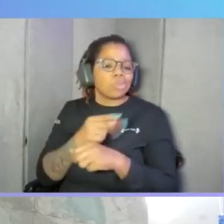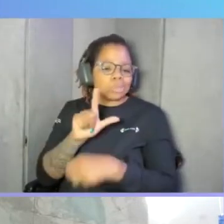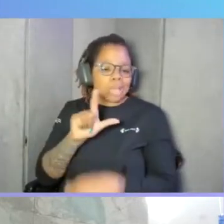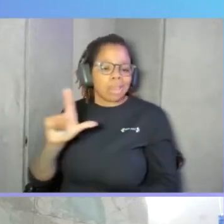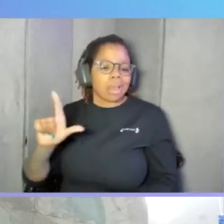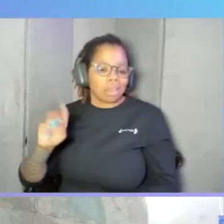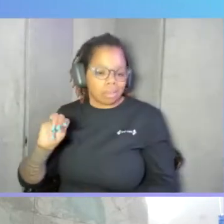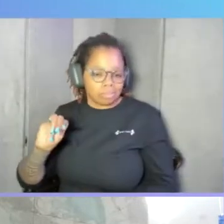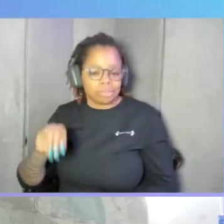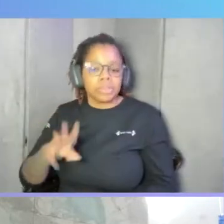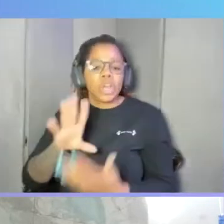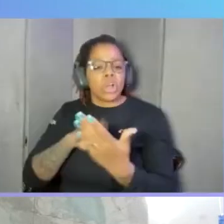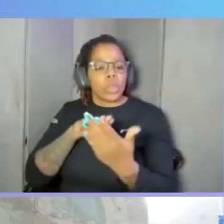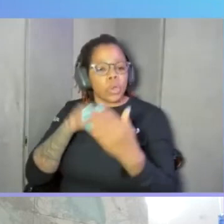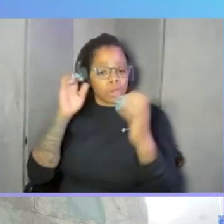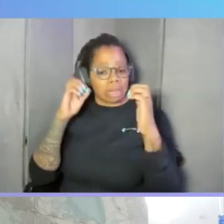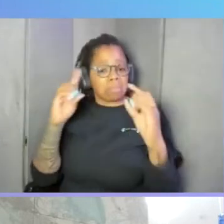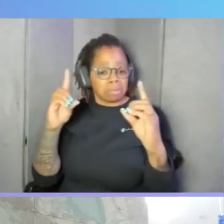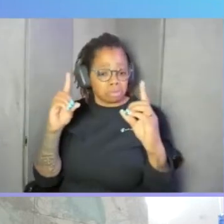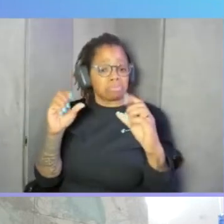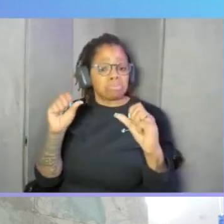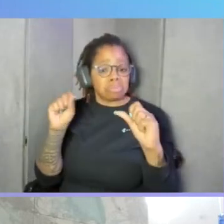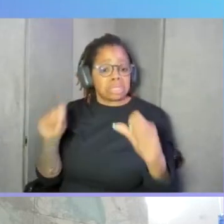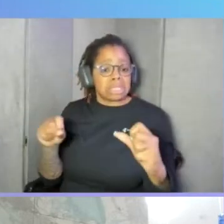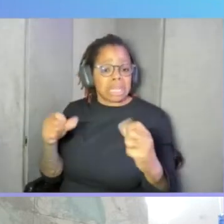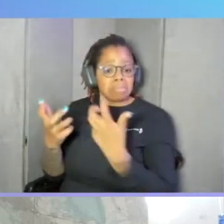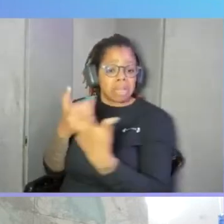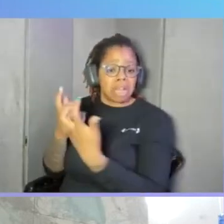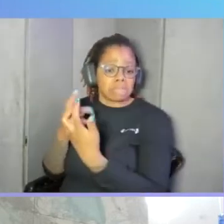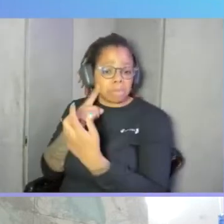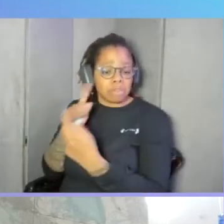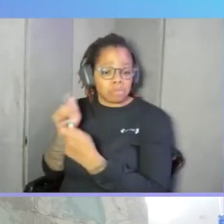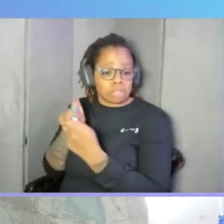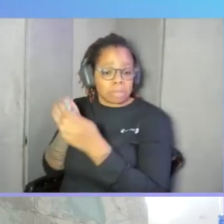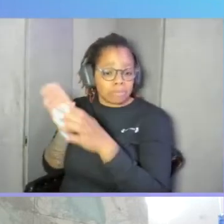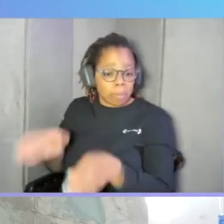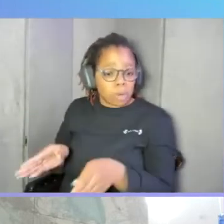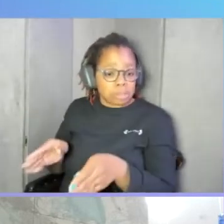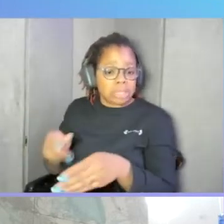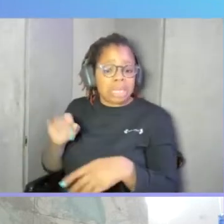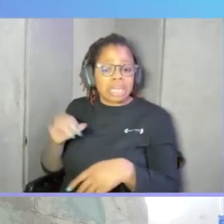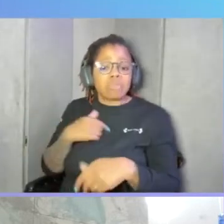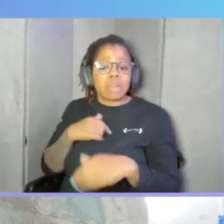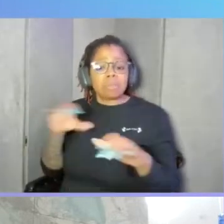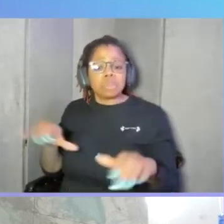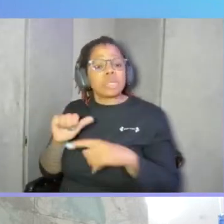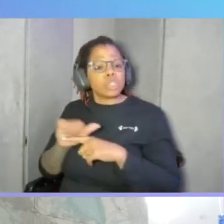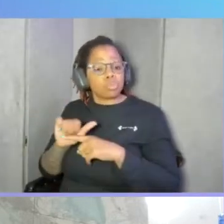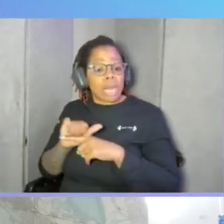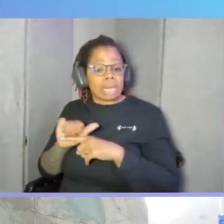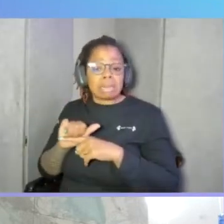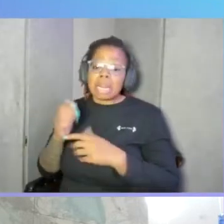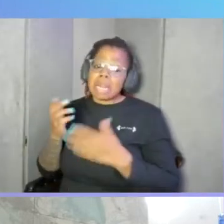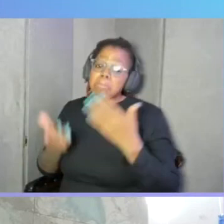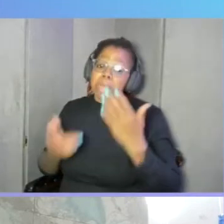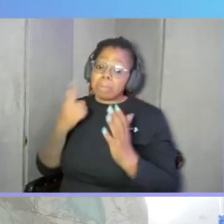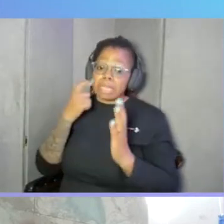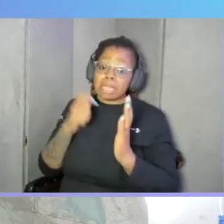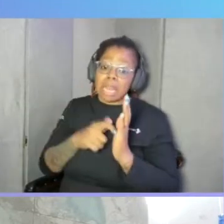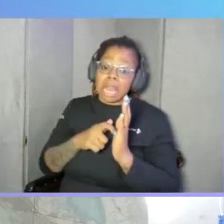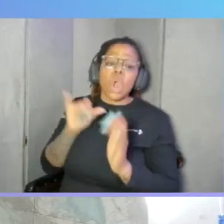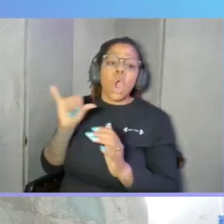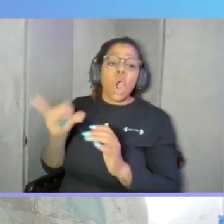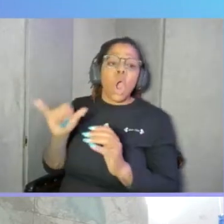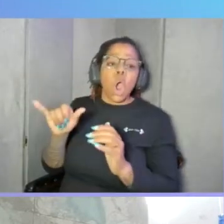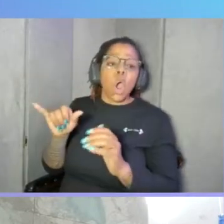Learning and education can be customized for an individual. So if I'm doing some training, it might detect, oh,